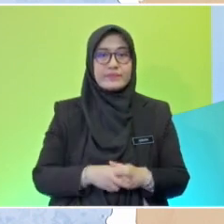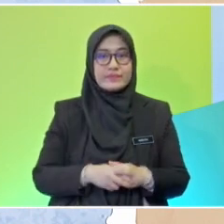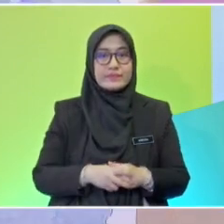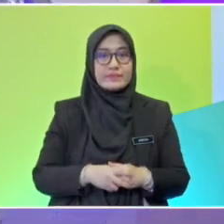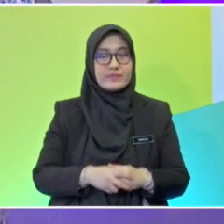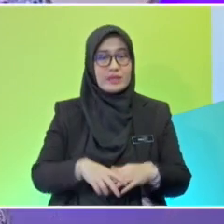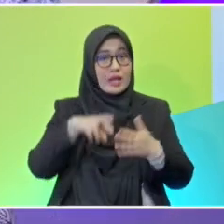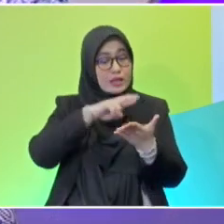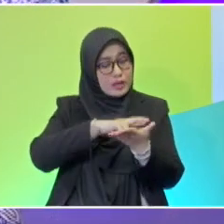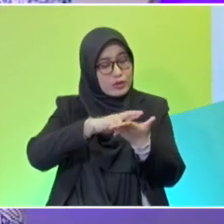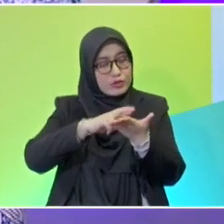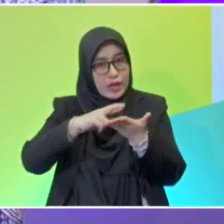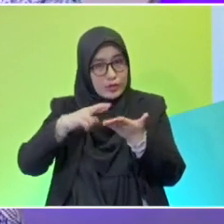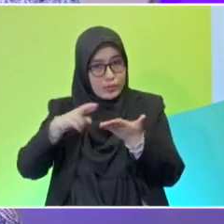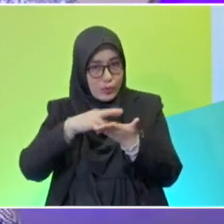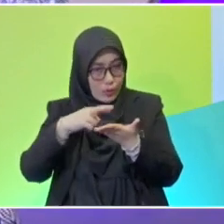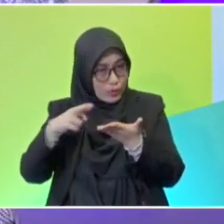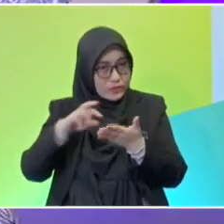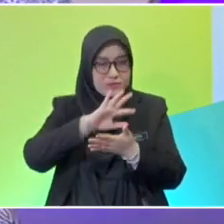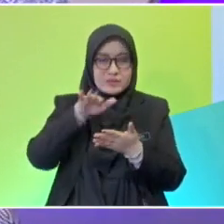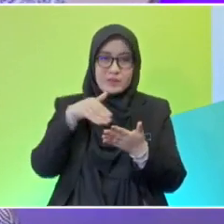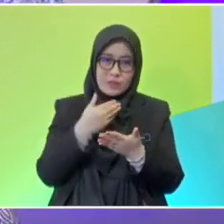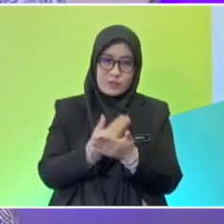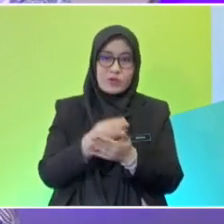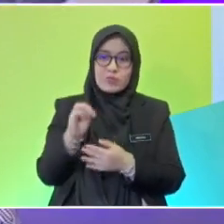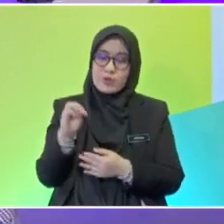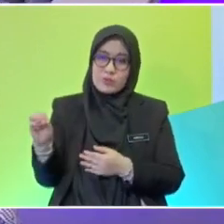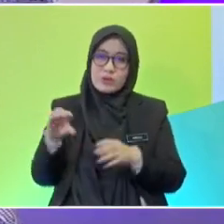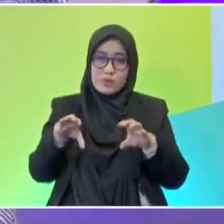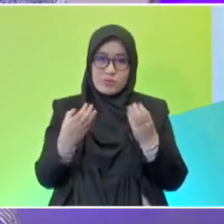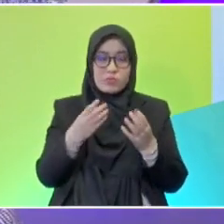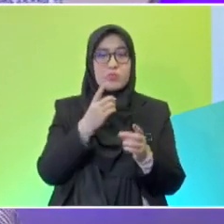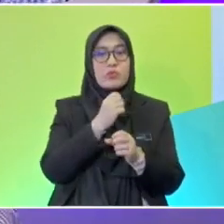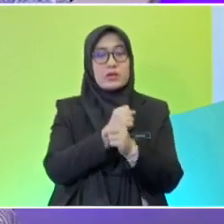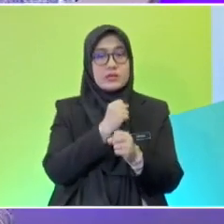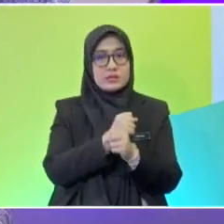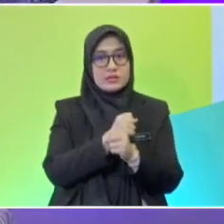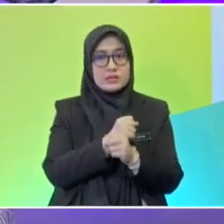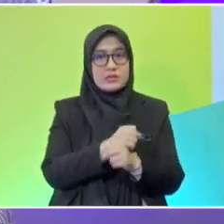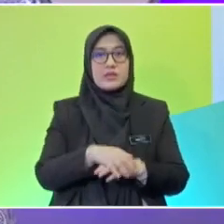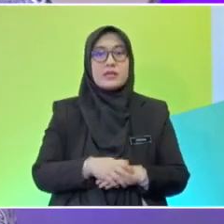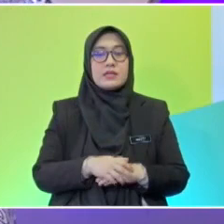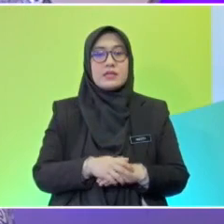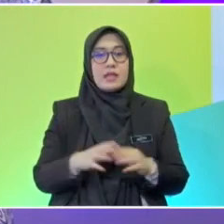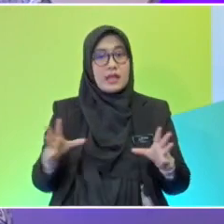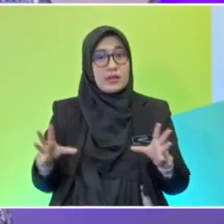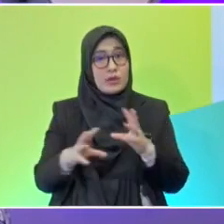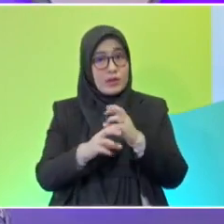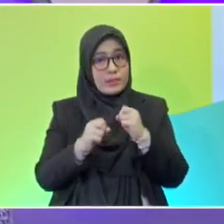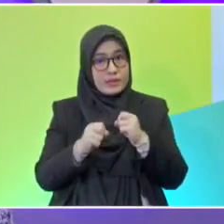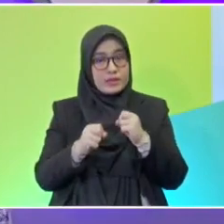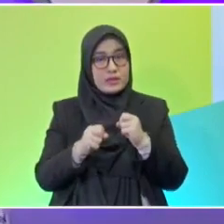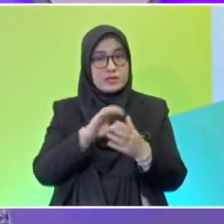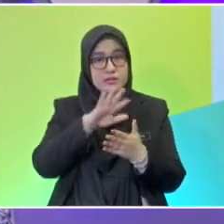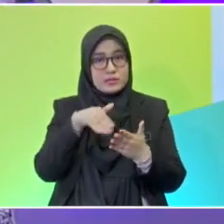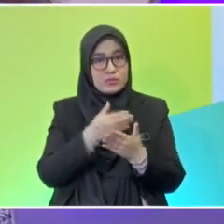record her pupils' progress better. So this is another way we could gather our evidence. This is a very good way as well, so that anytime